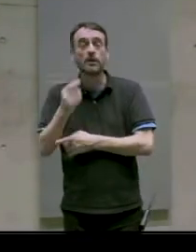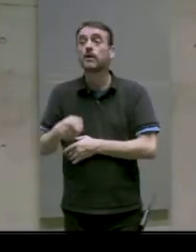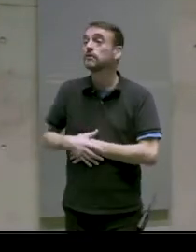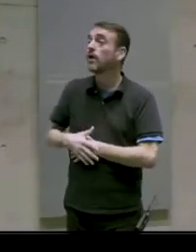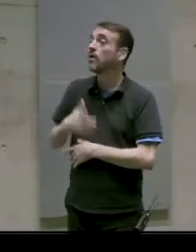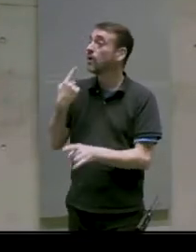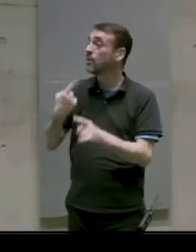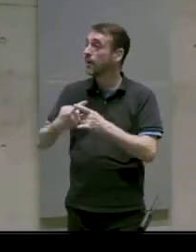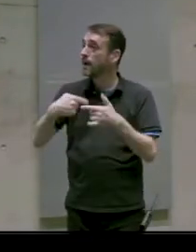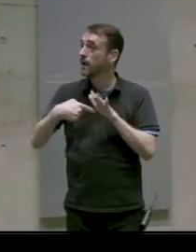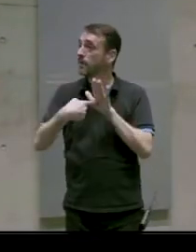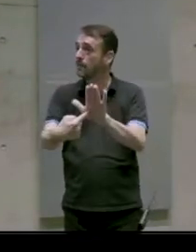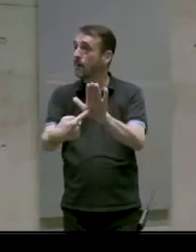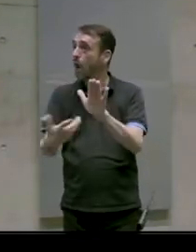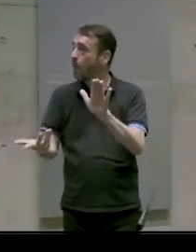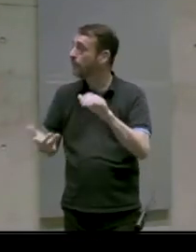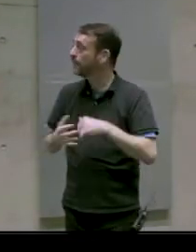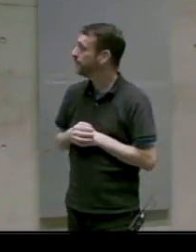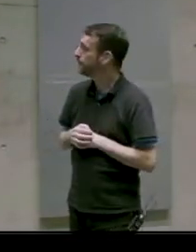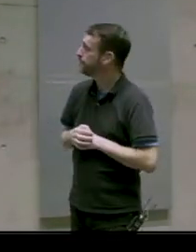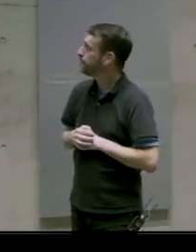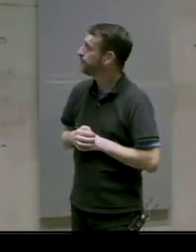demo of what was written.